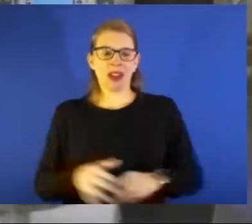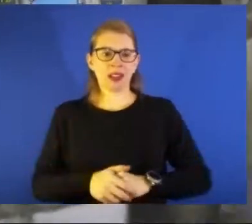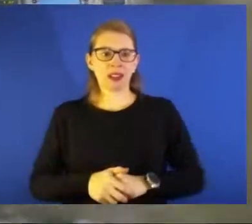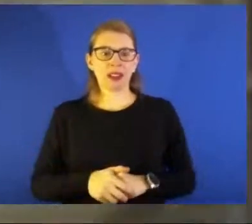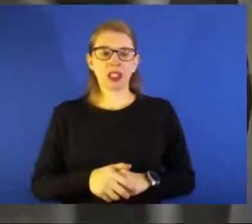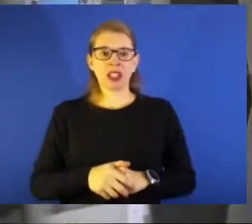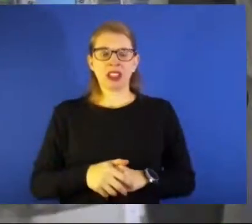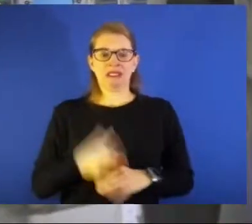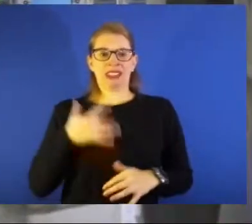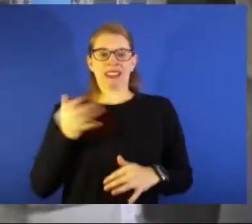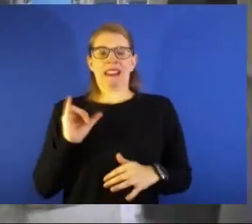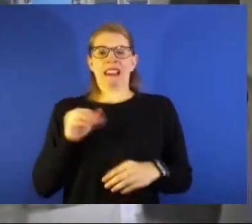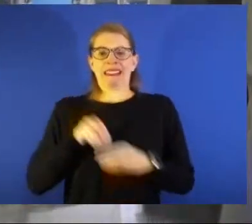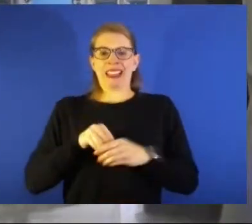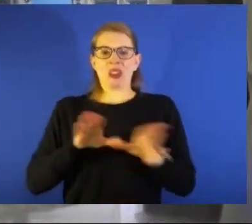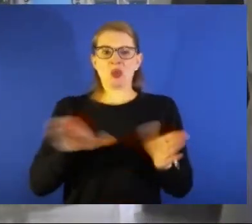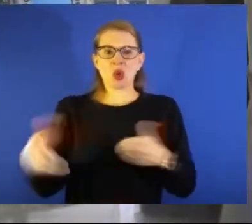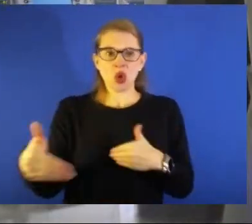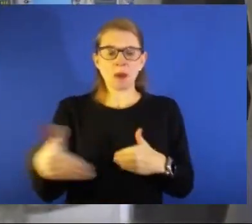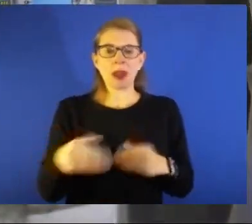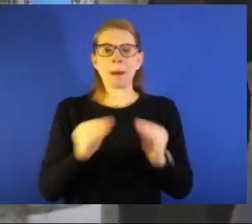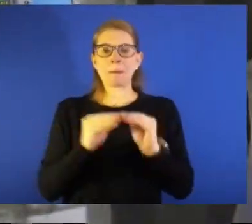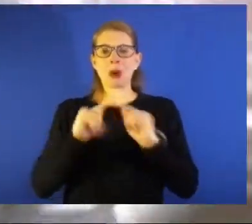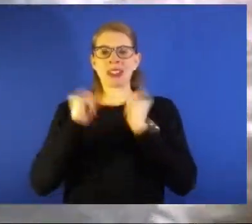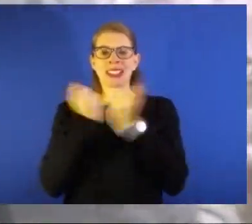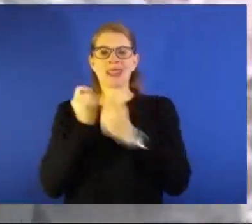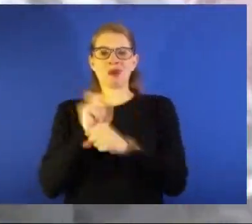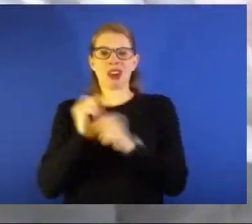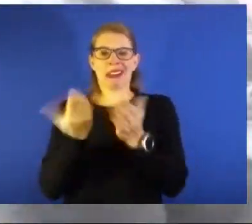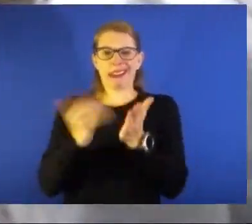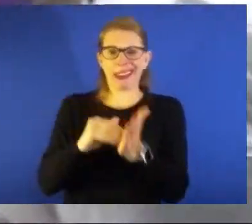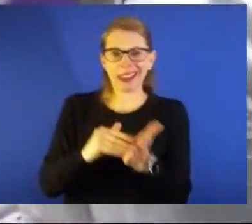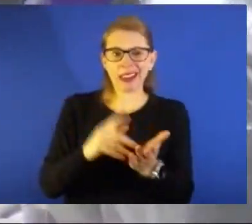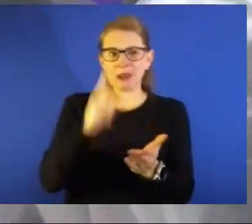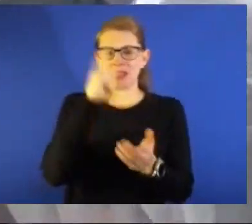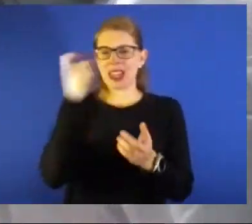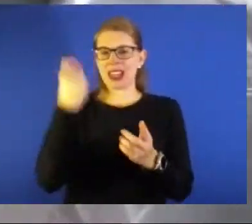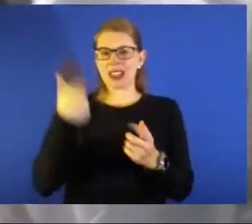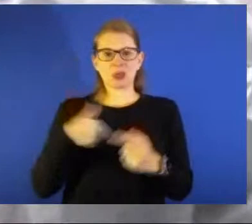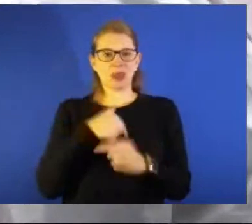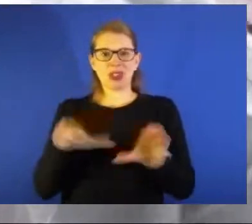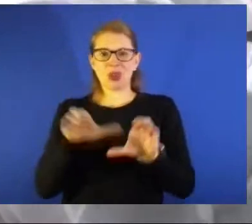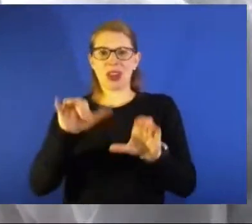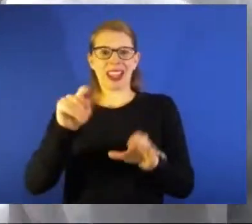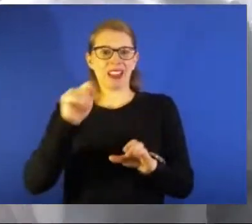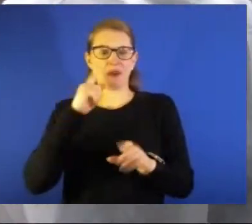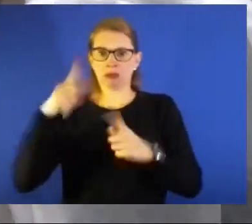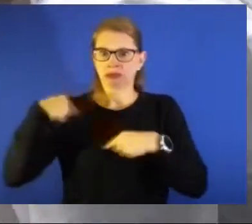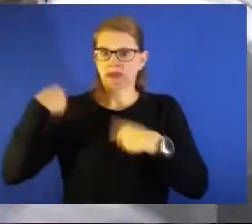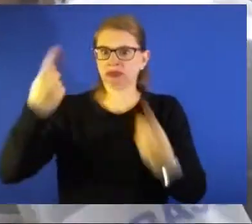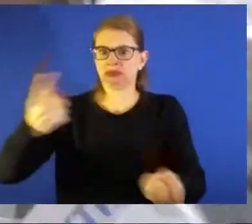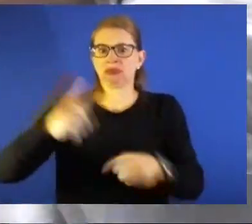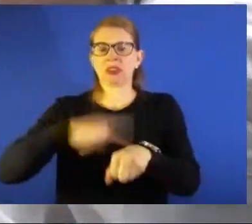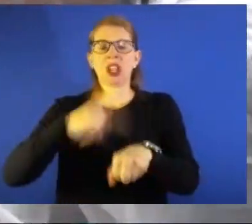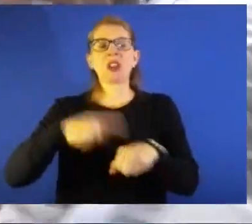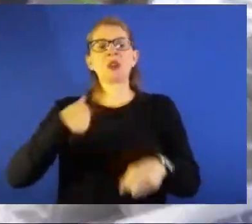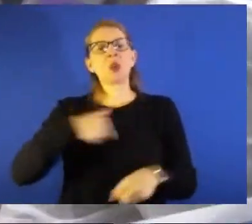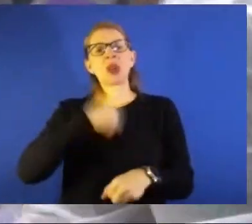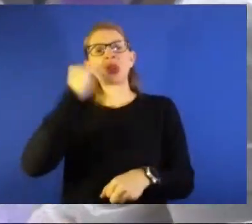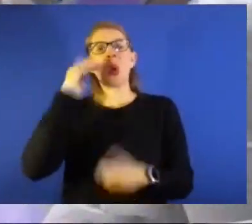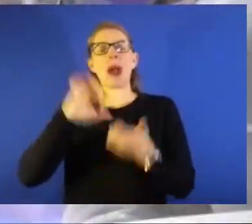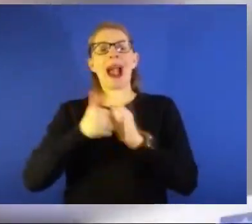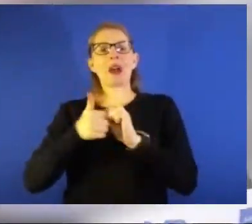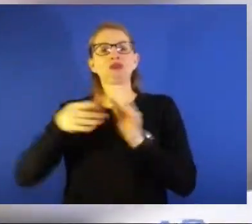It gets back to more the teamwork again, because we've been doing it for so long that we know how to do it efficiently and well